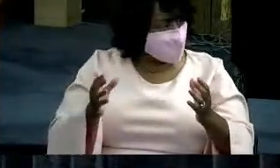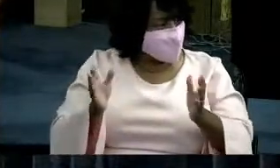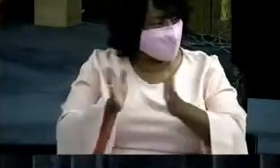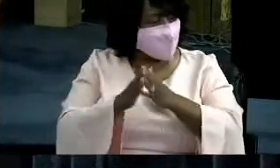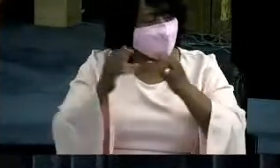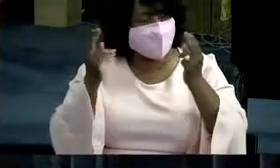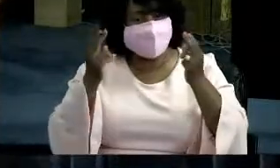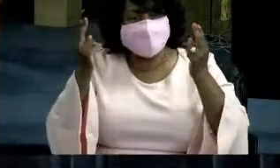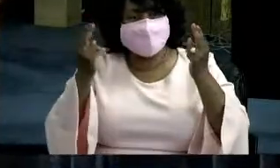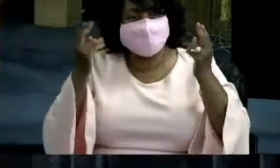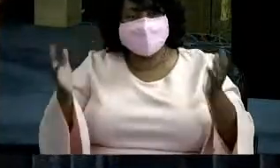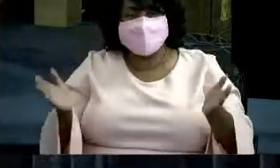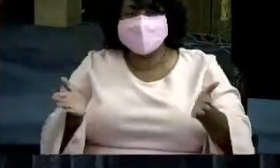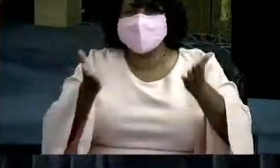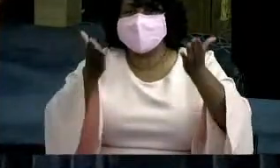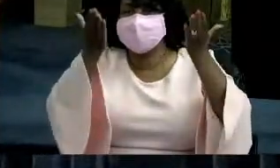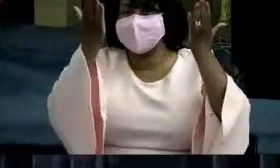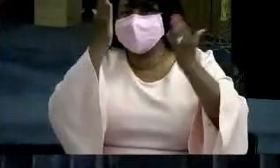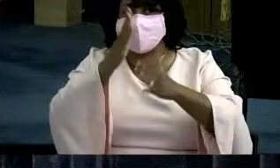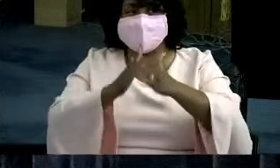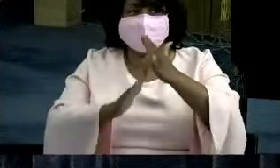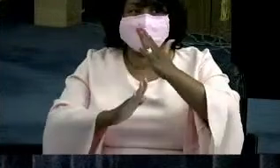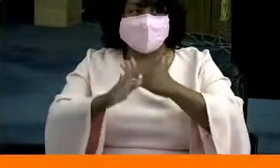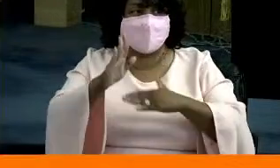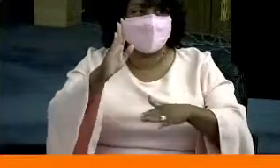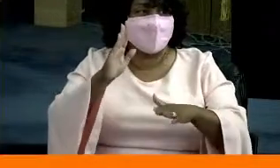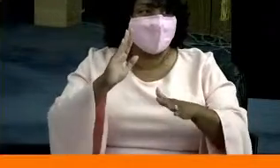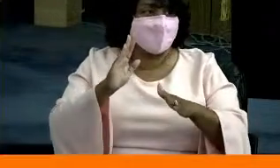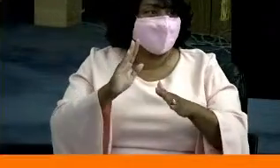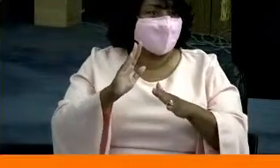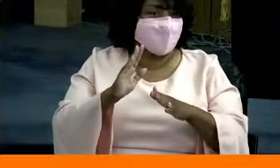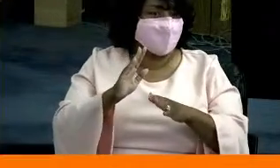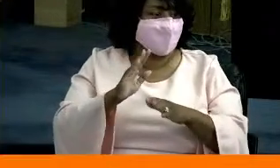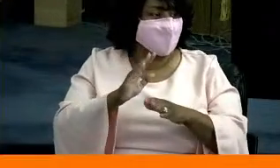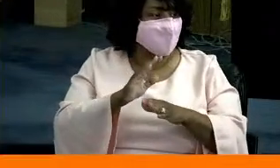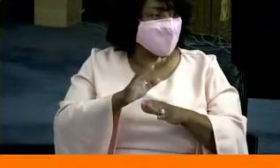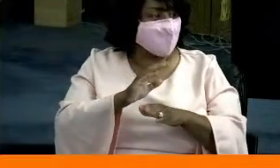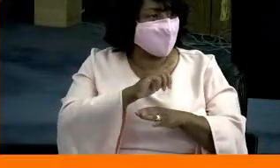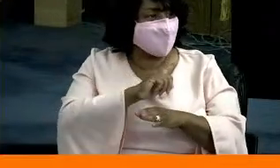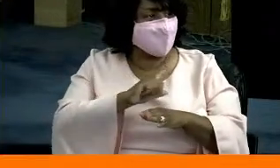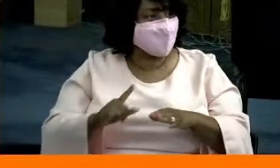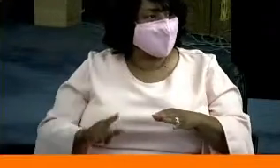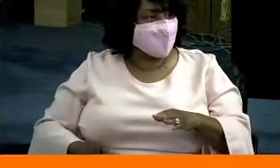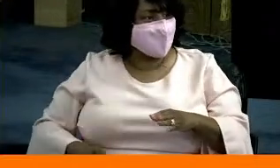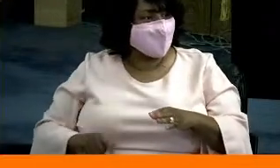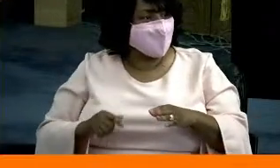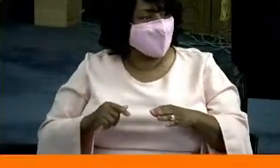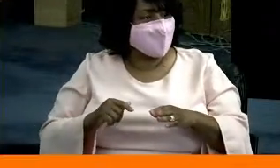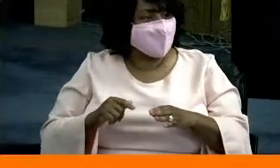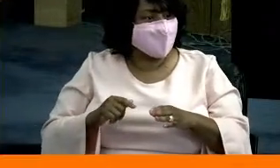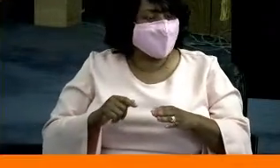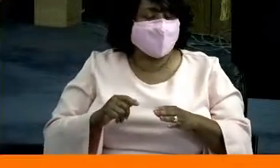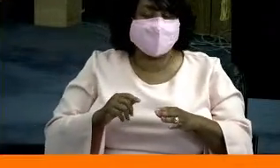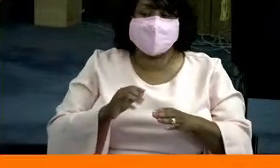Hallelujah. Come on, just lift your hands and just, come on, just let the glory of the Lord settle on your